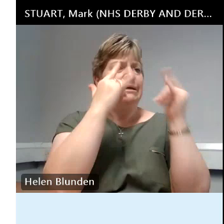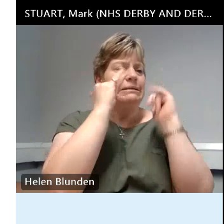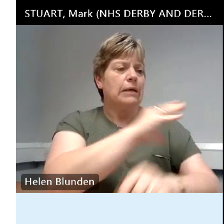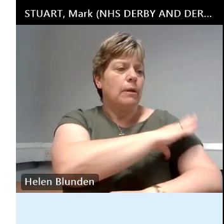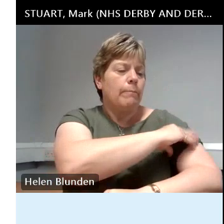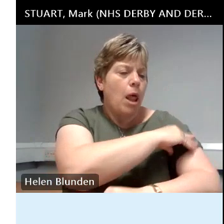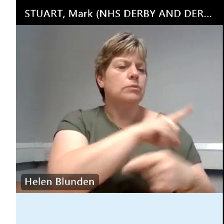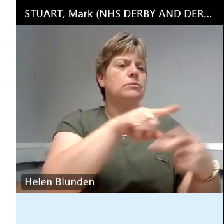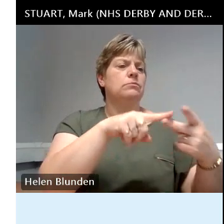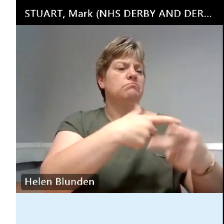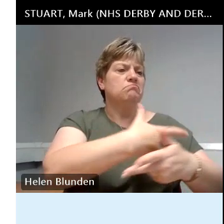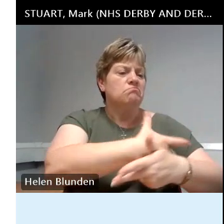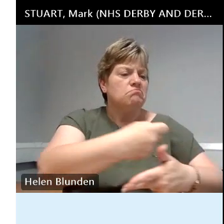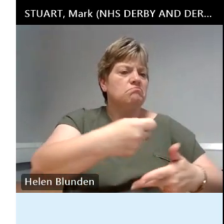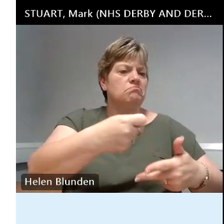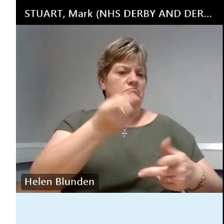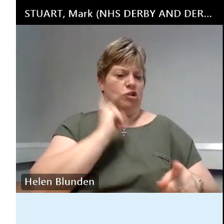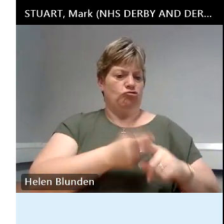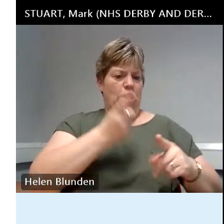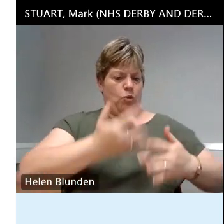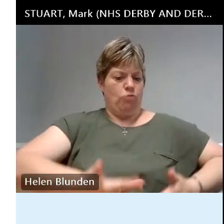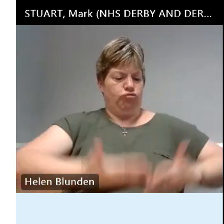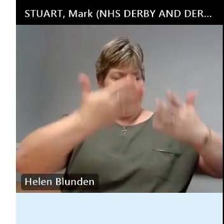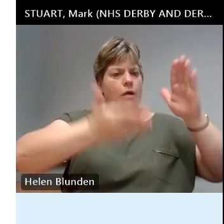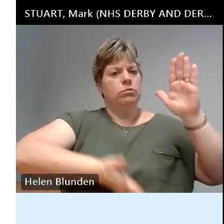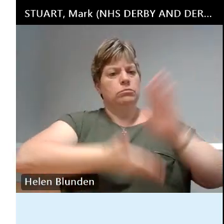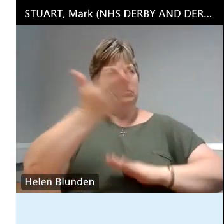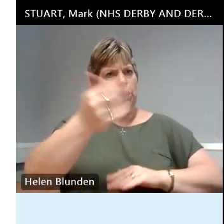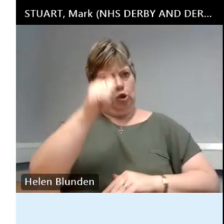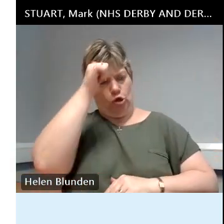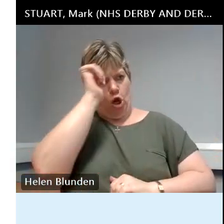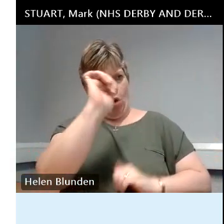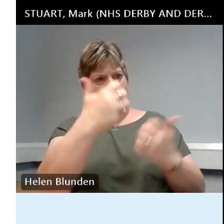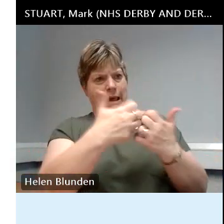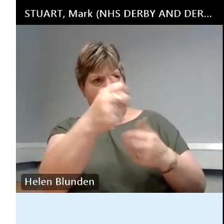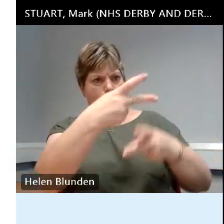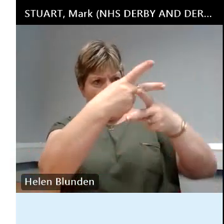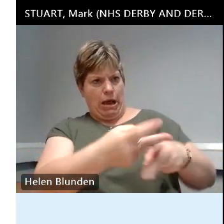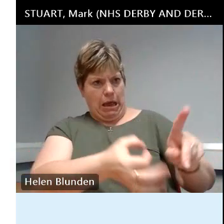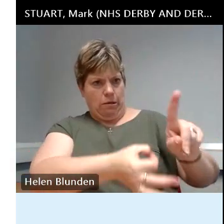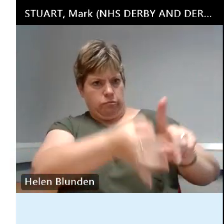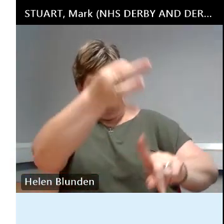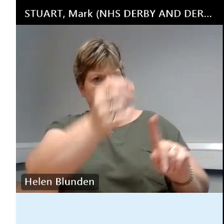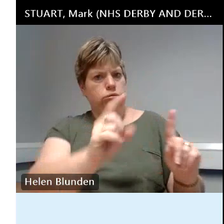get in the moment results to understand how patients' care is progressing.